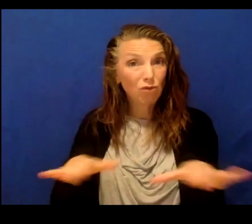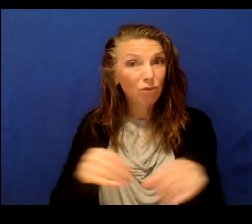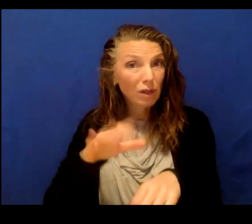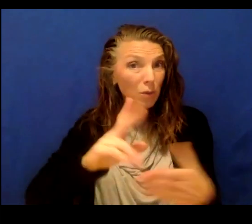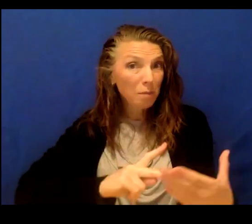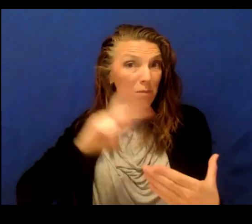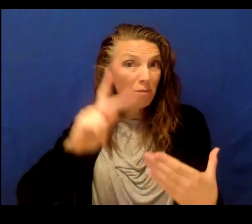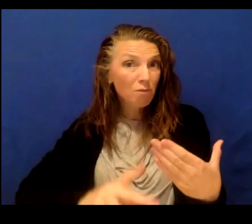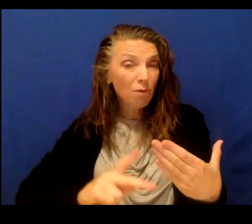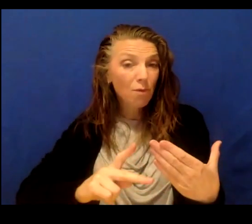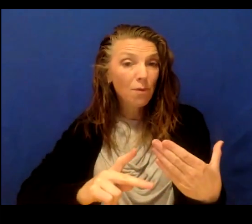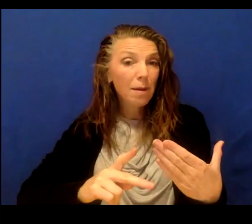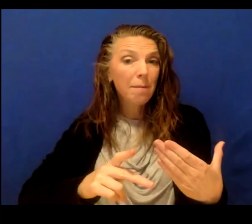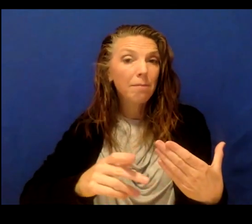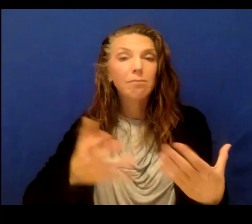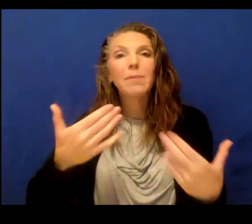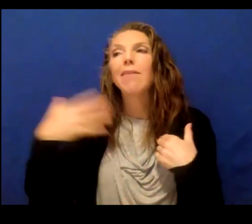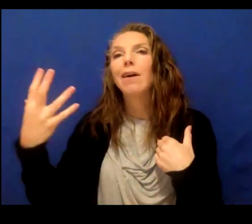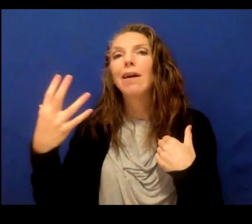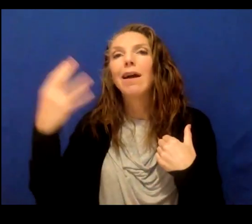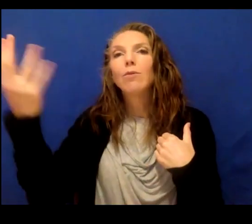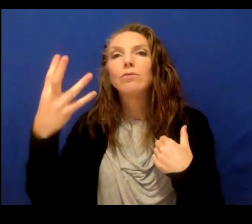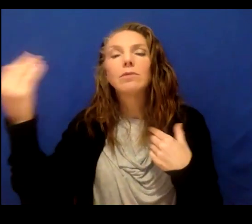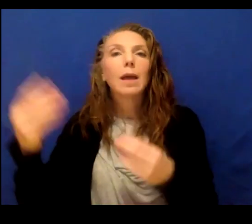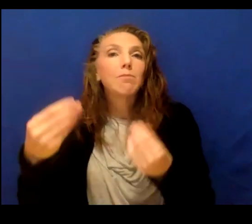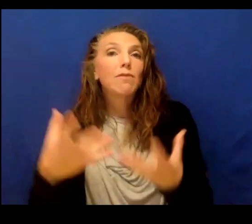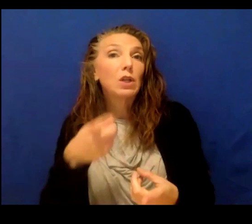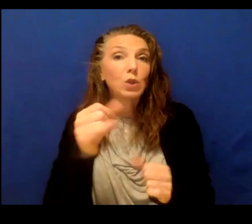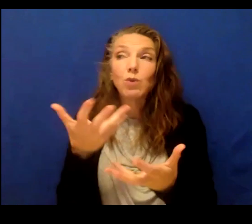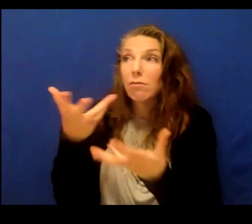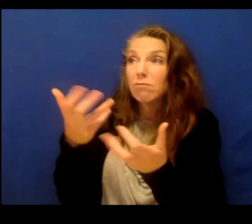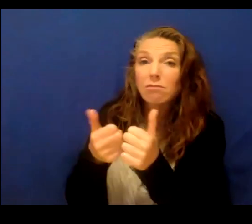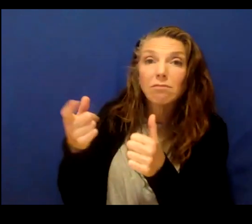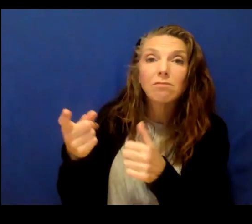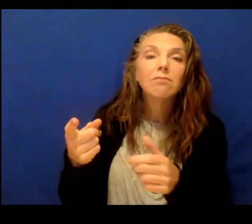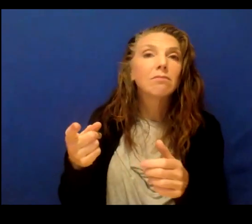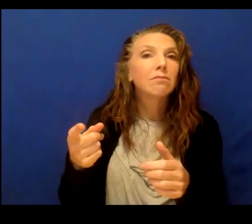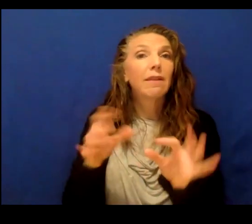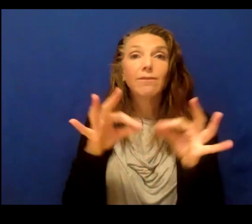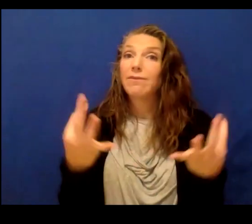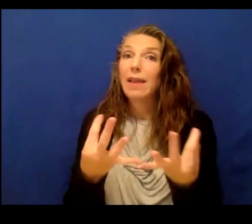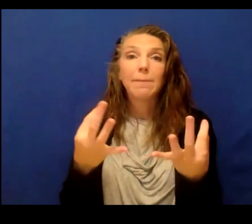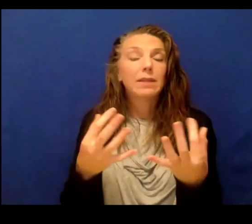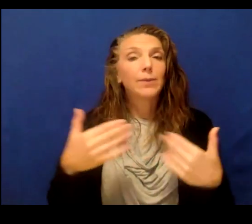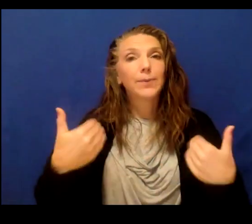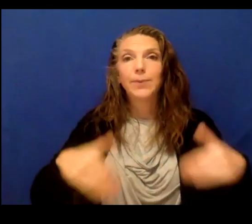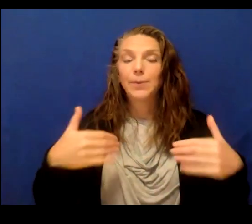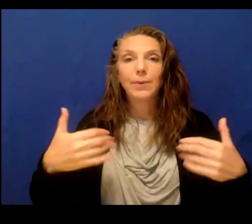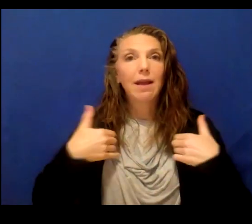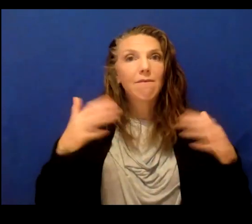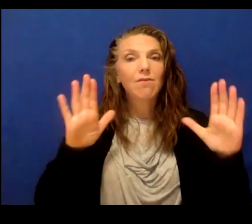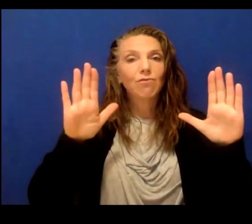program have outside providers who you could partner with, or families are also a wealth of knowledge